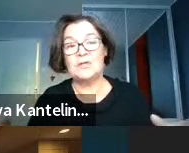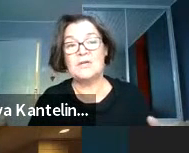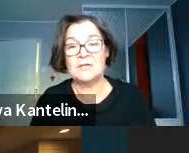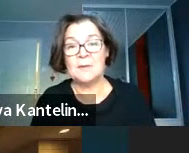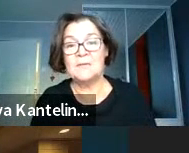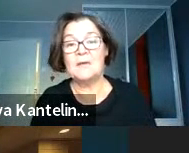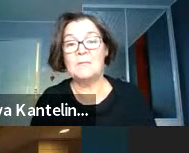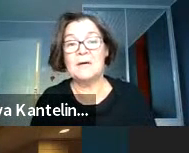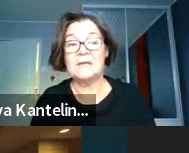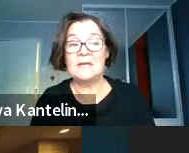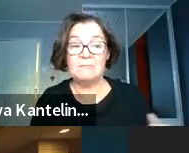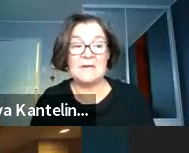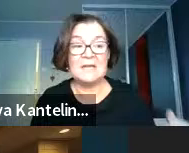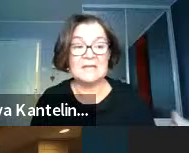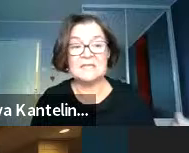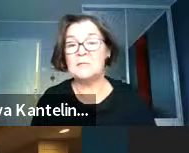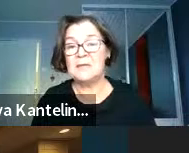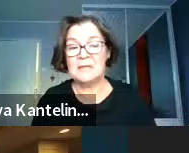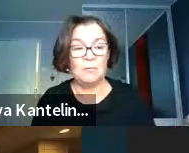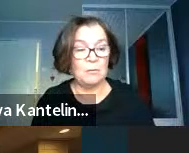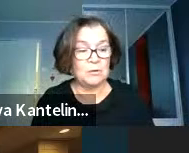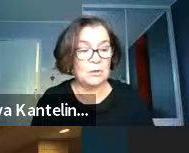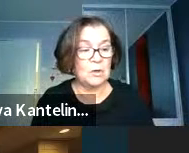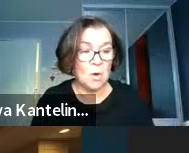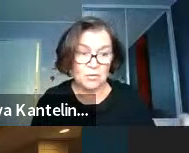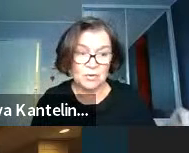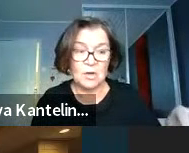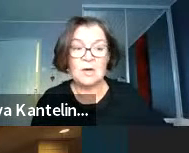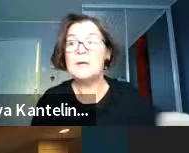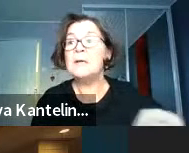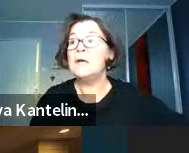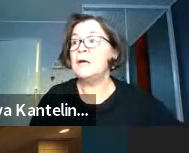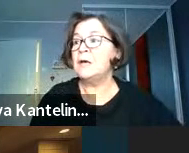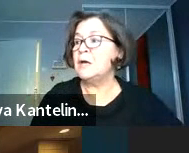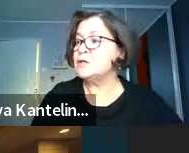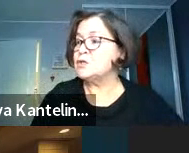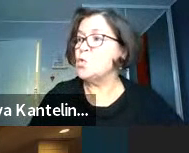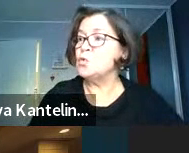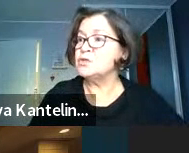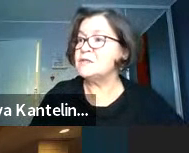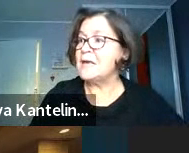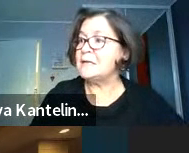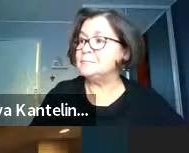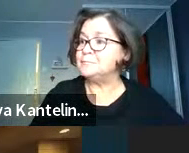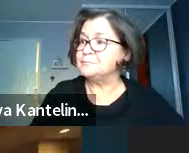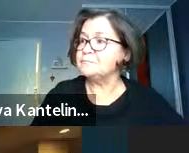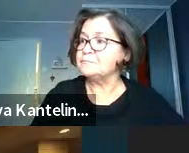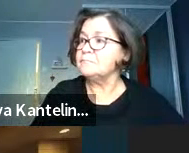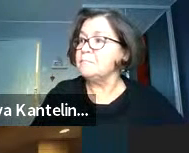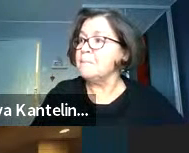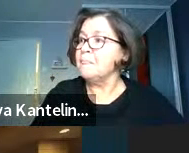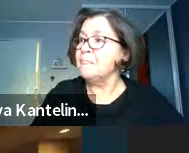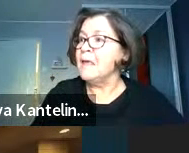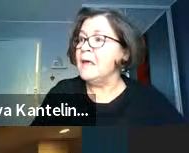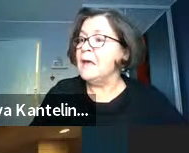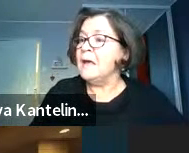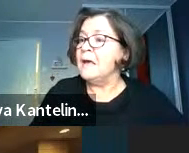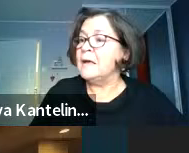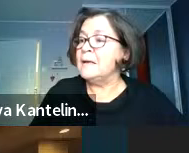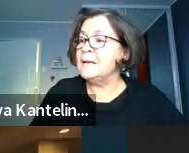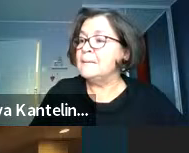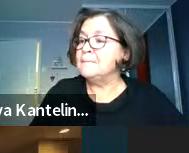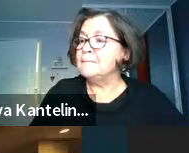minus 30 or something, but it really doesn't mean that we would close the schools then.